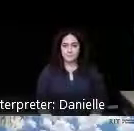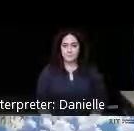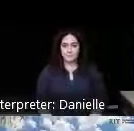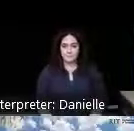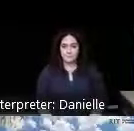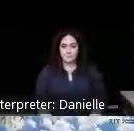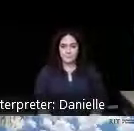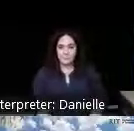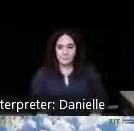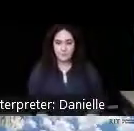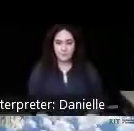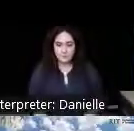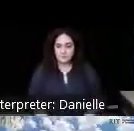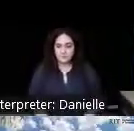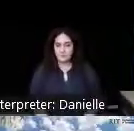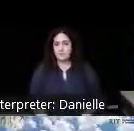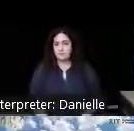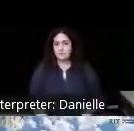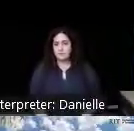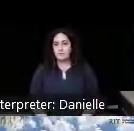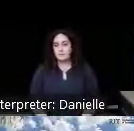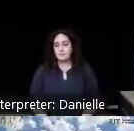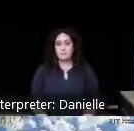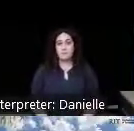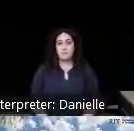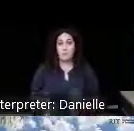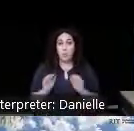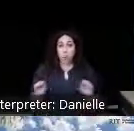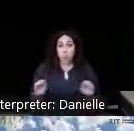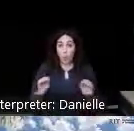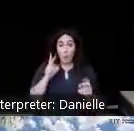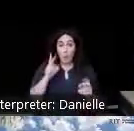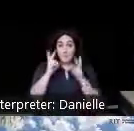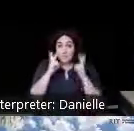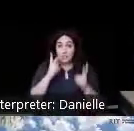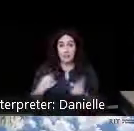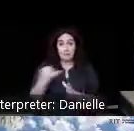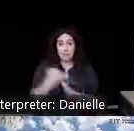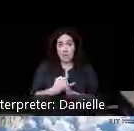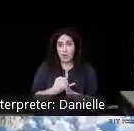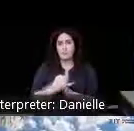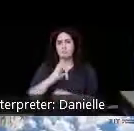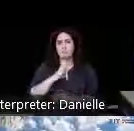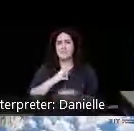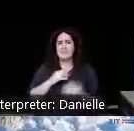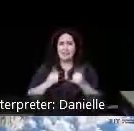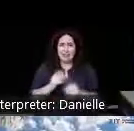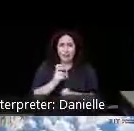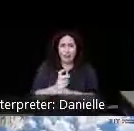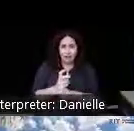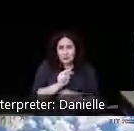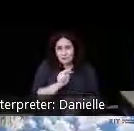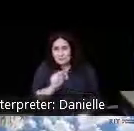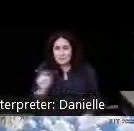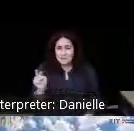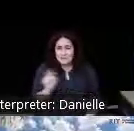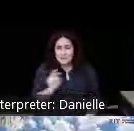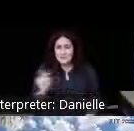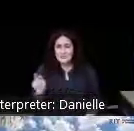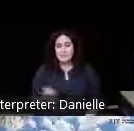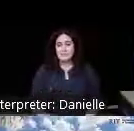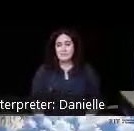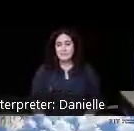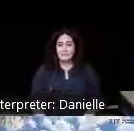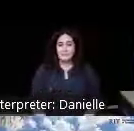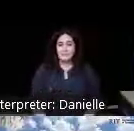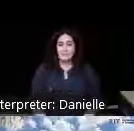Now, even if you don't have a vision impairment, you could still find this difficult to view. So if we think about, when